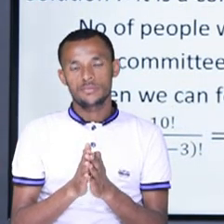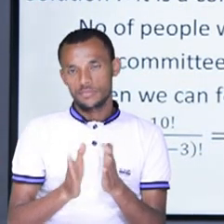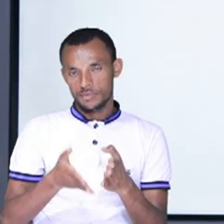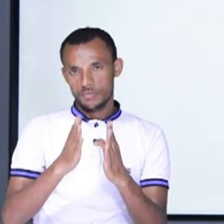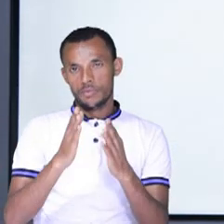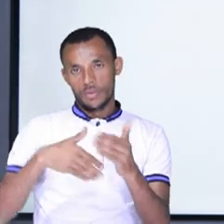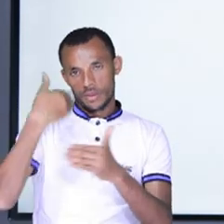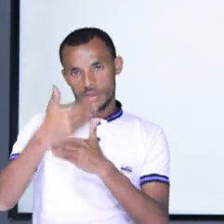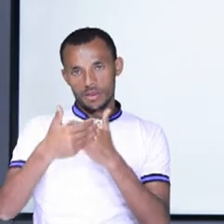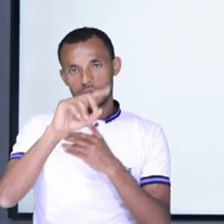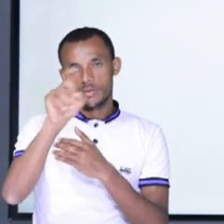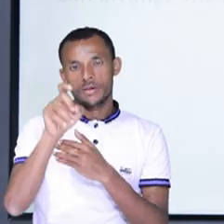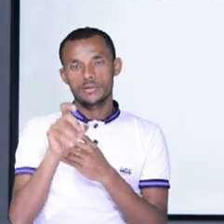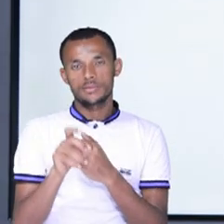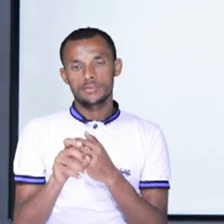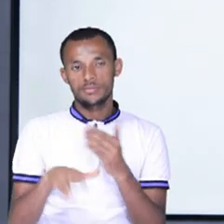Next question.